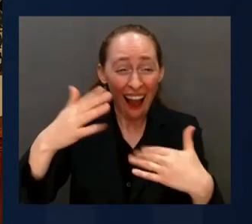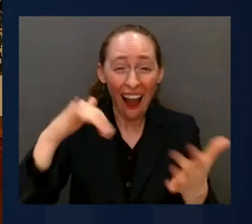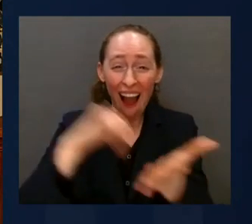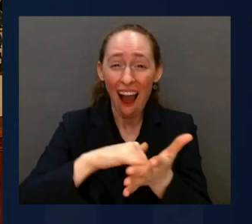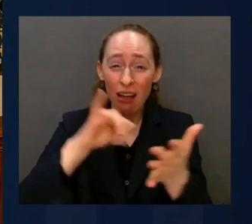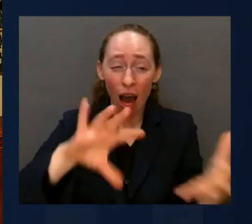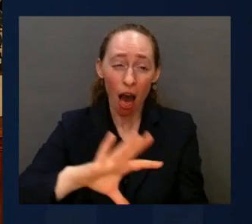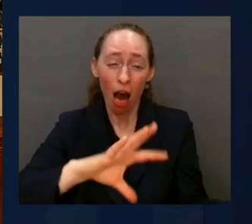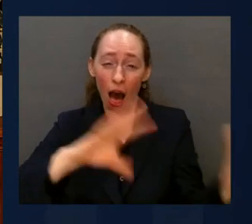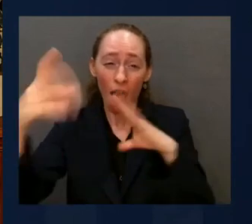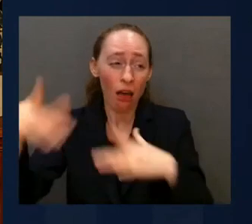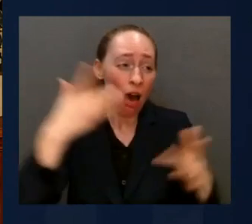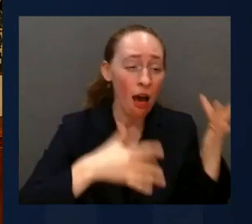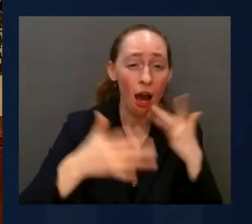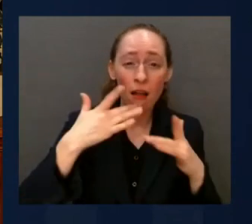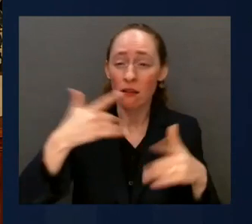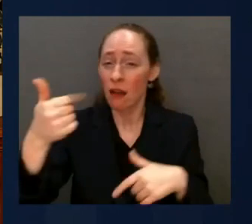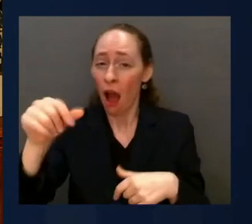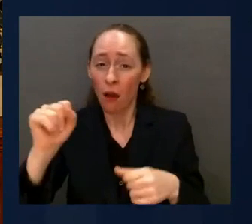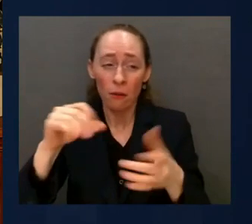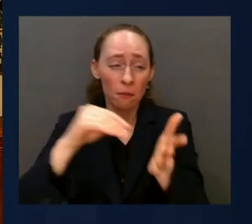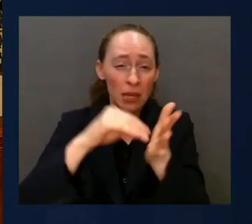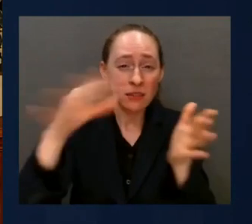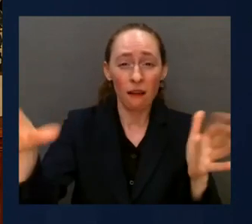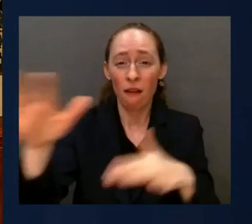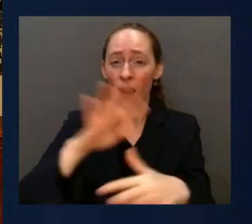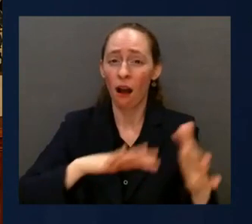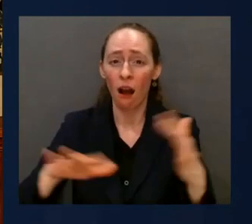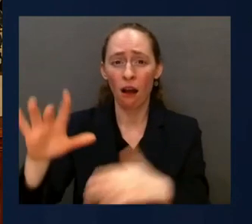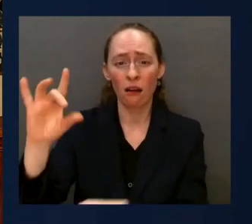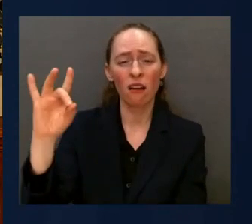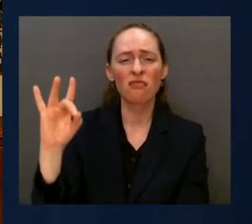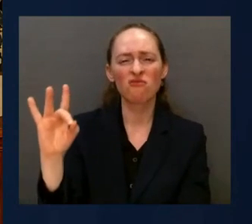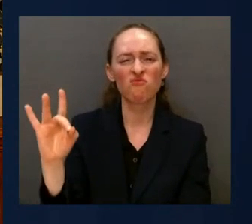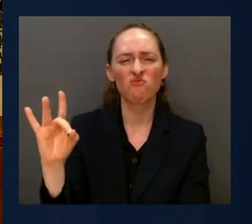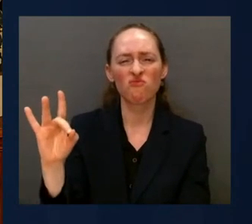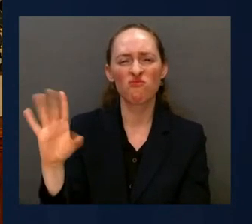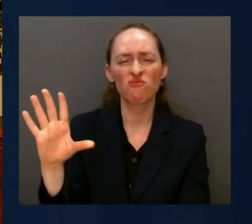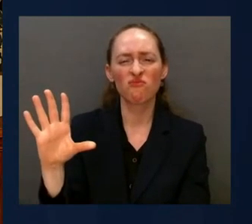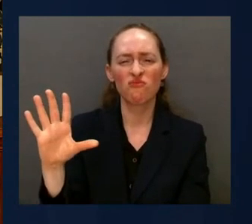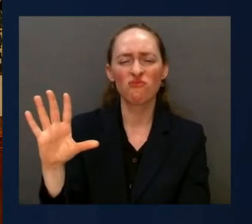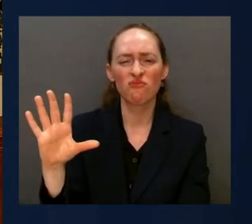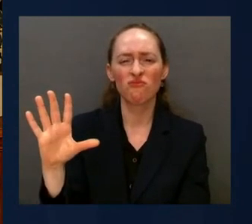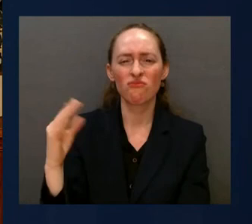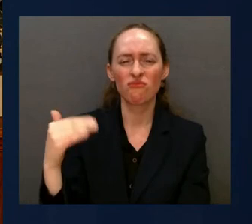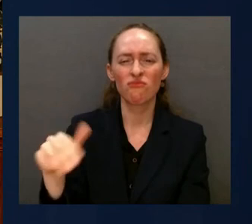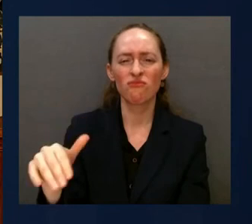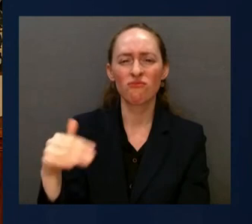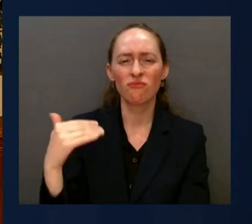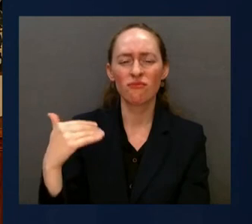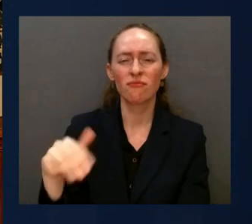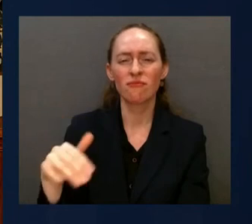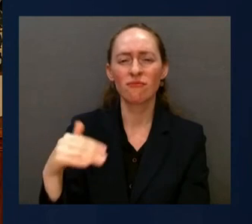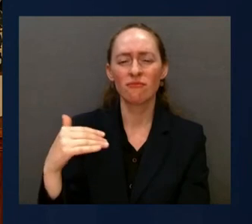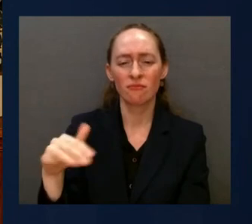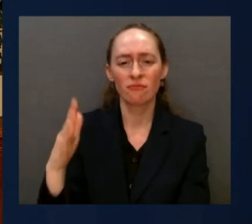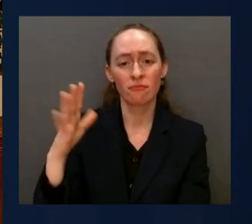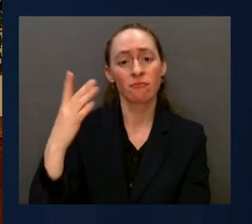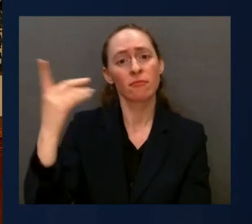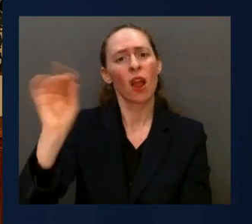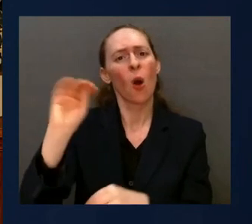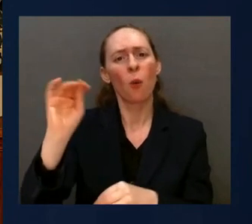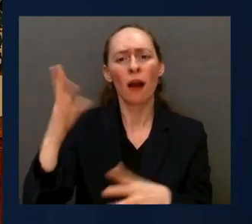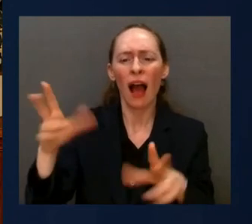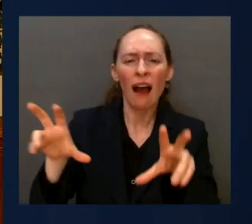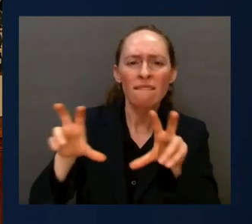I think it's outrageous. Why? They invested too little of that profit to increase domestic production. And when I